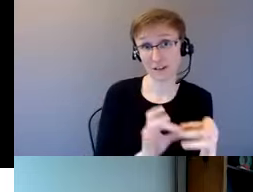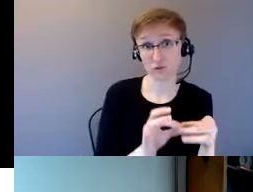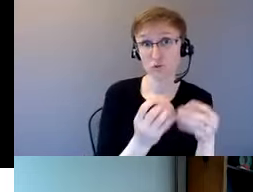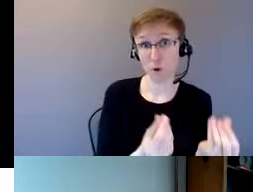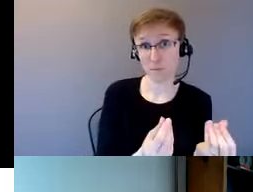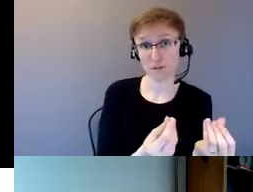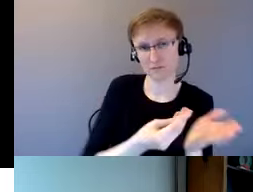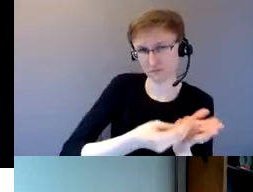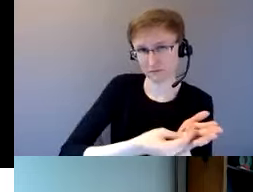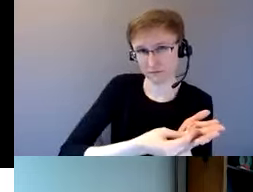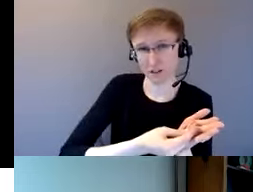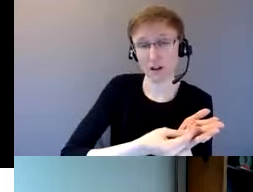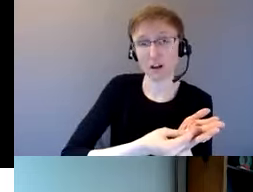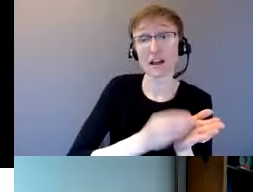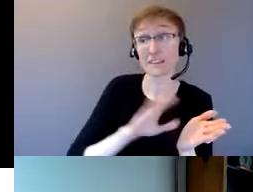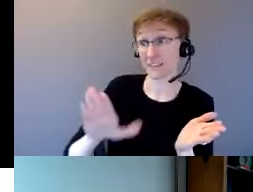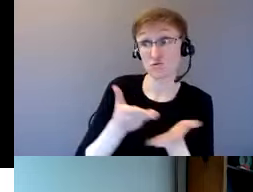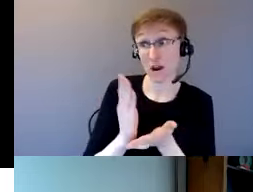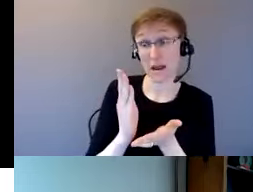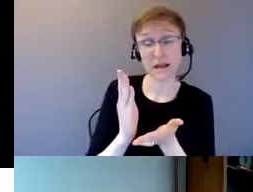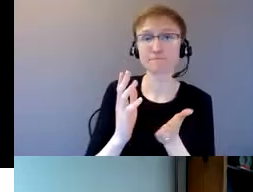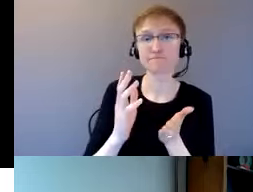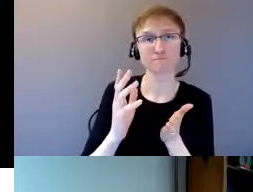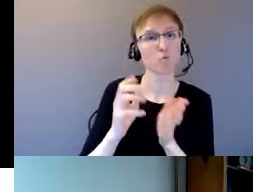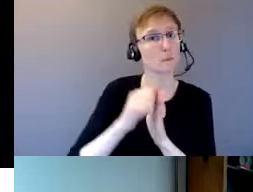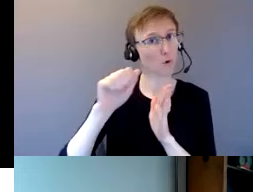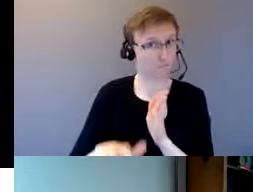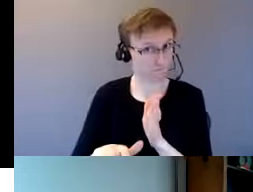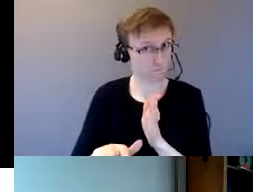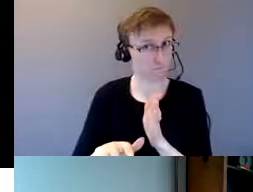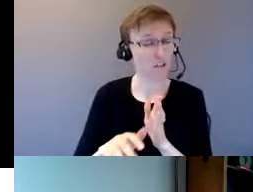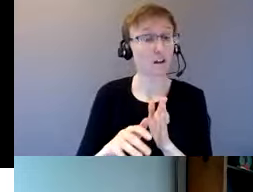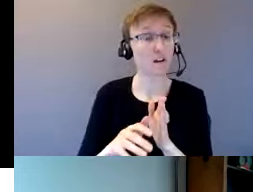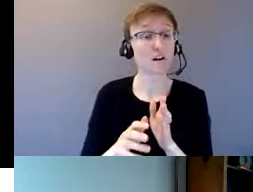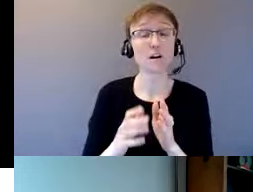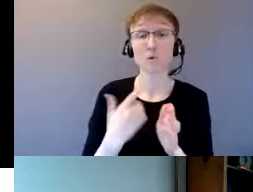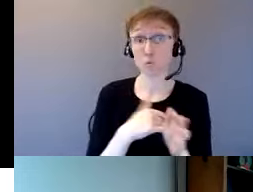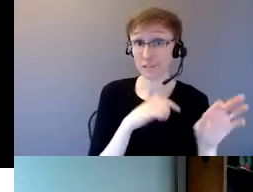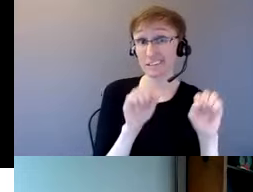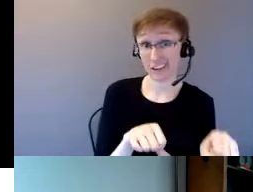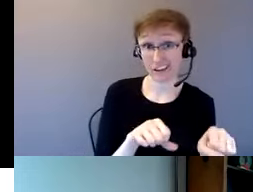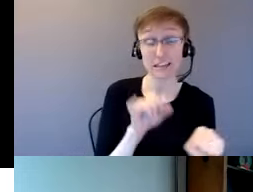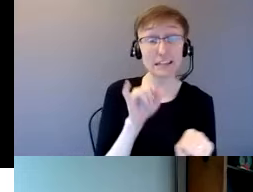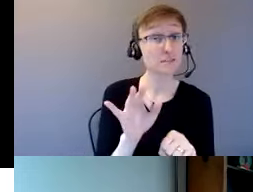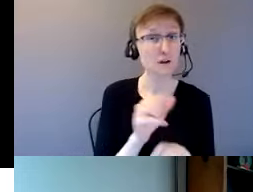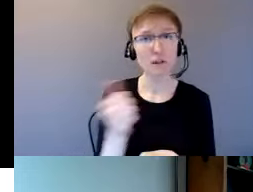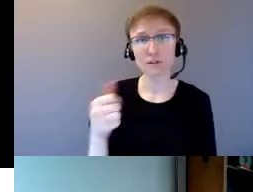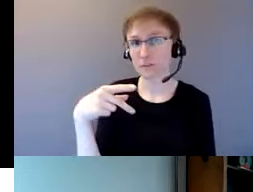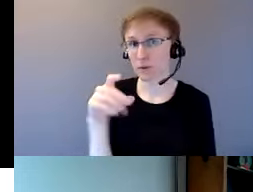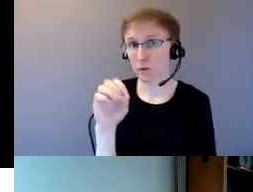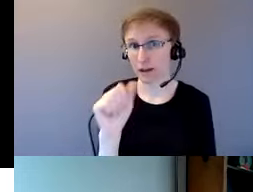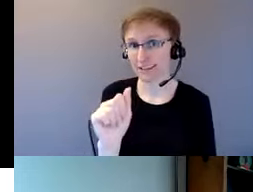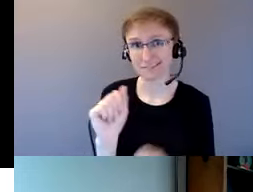finances. And we will do that if there's no power of attorney, if there's no other alternatives, if there's nobody who can